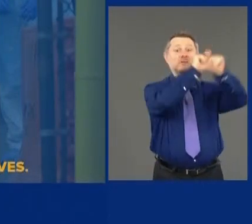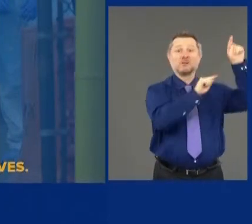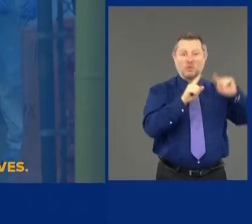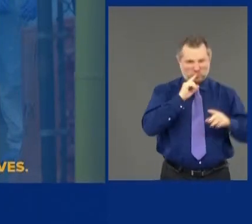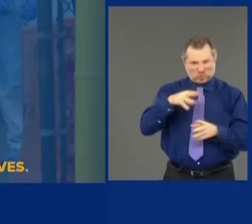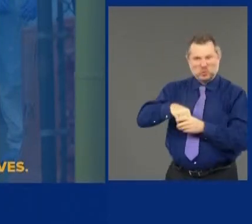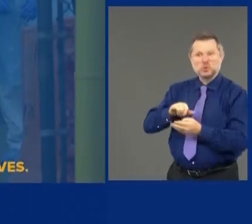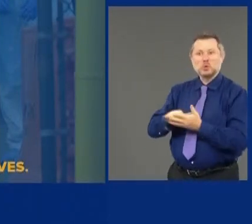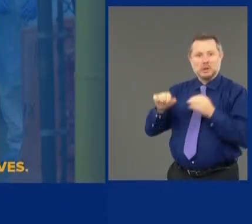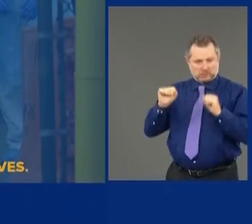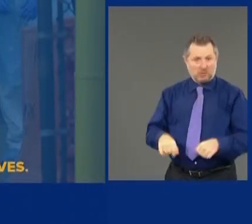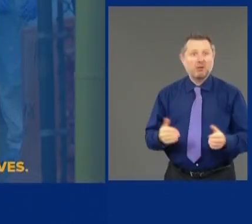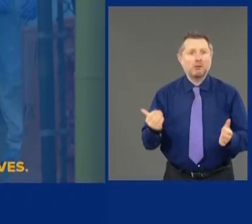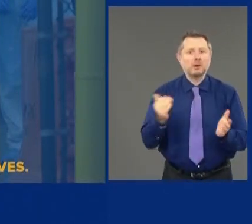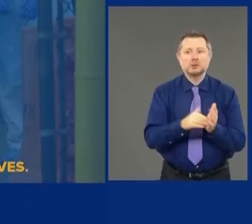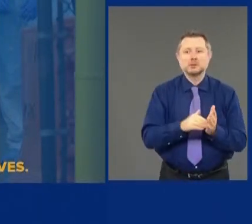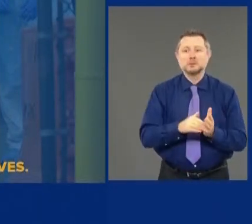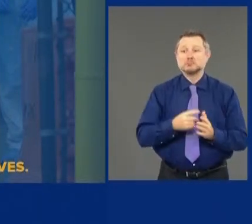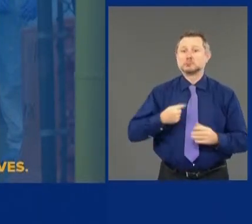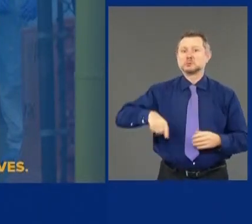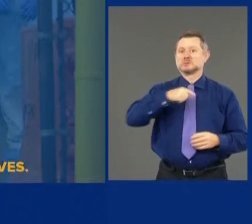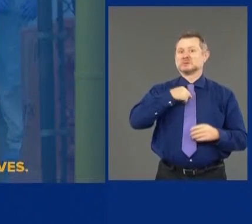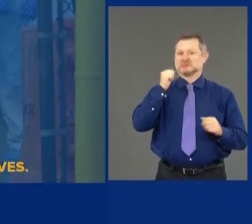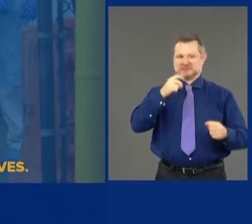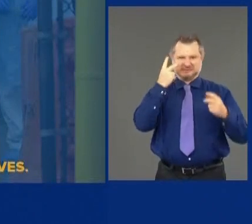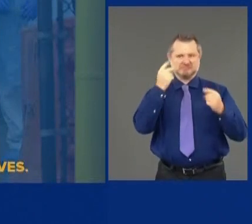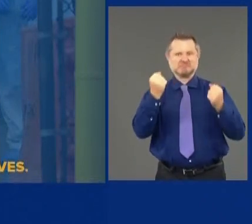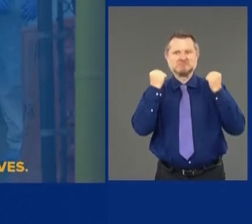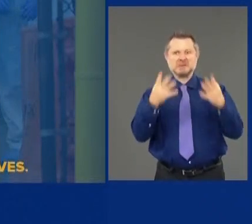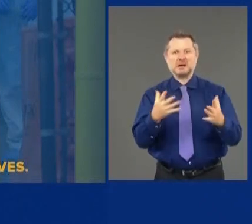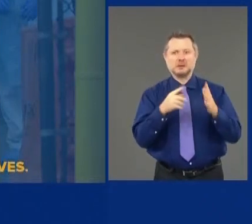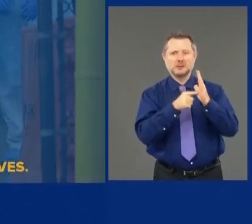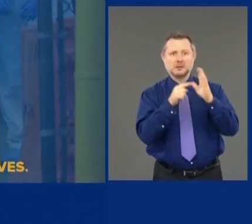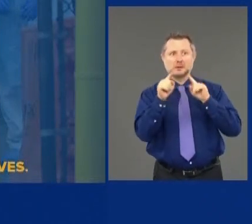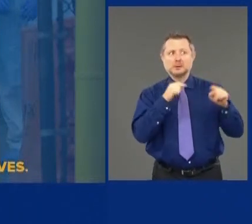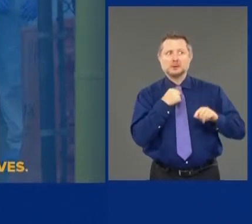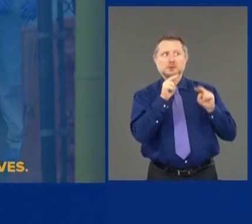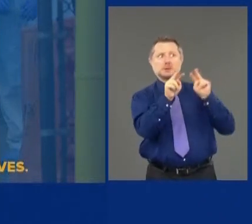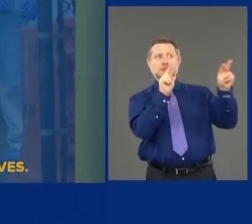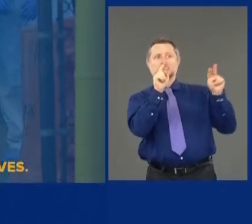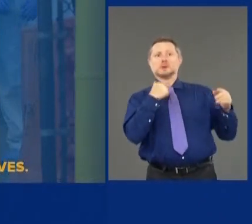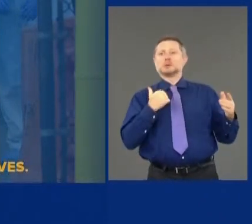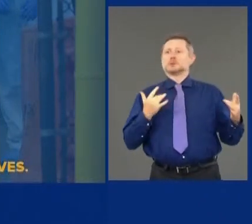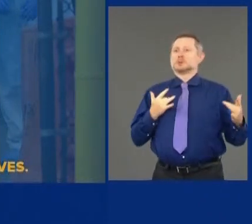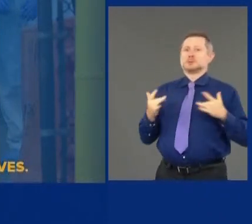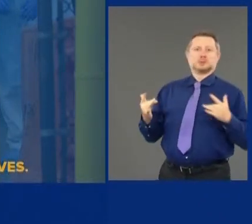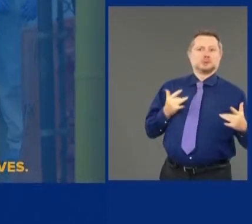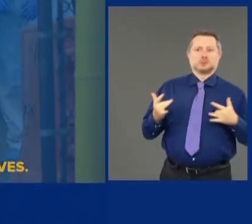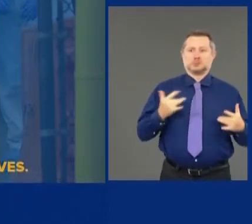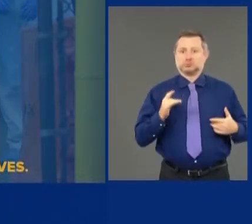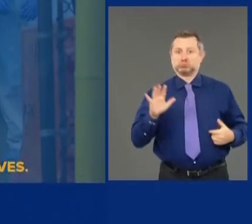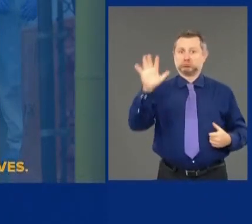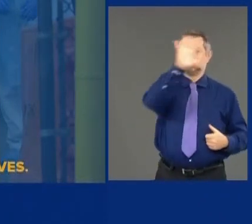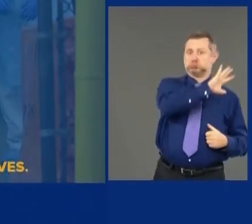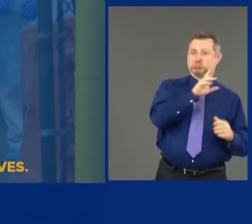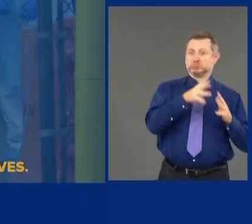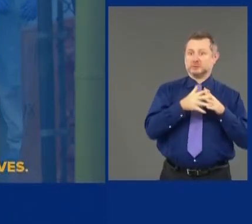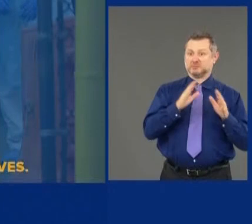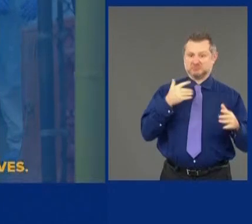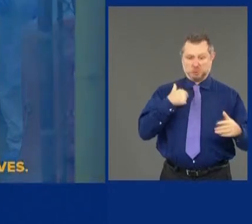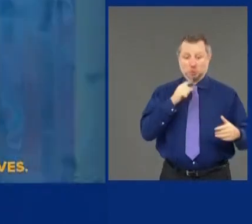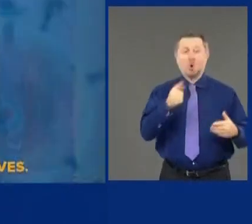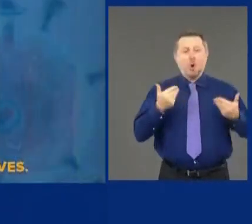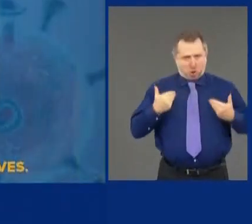signs across the country that we should be concerned about. And I am concerned about them.